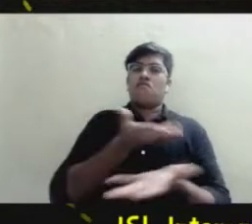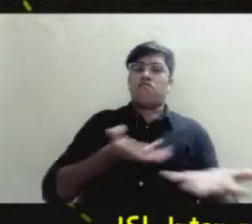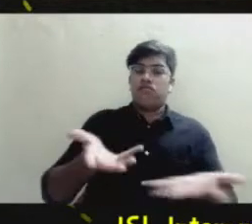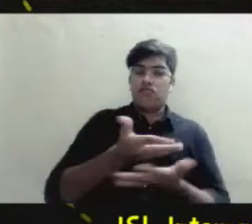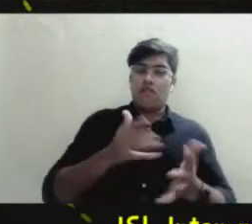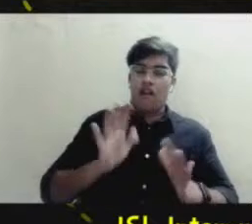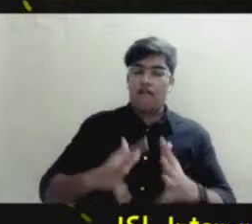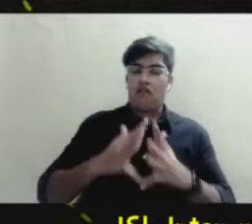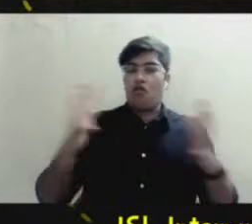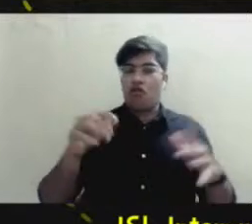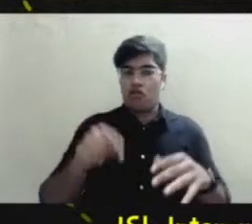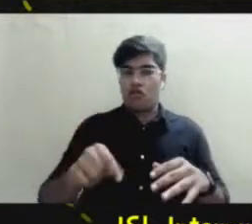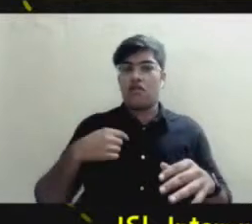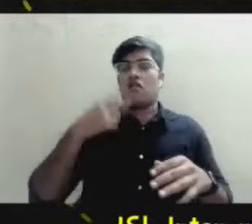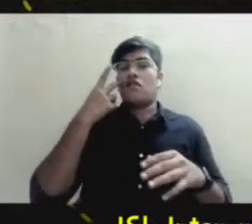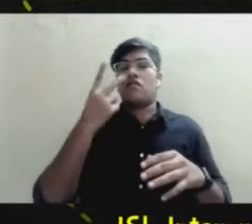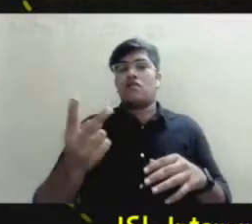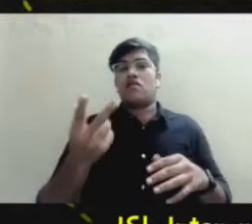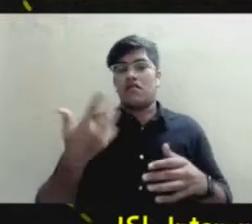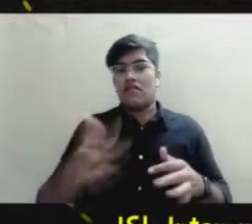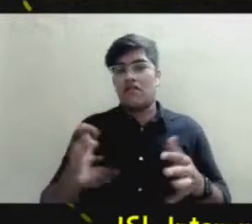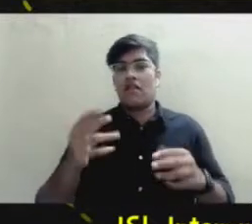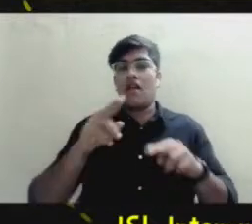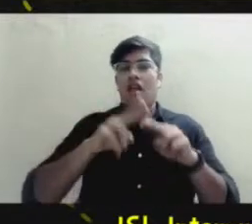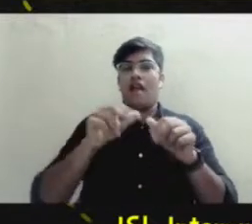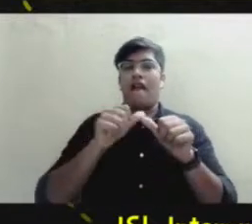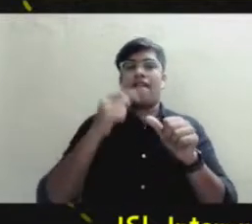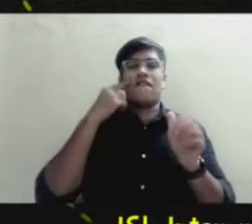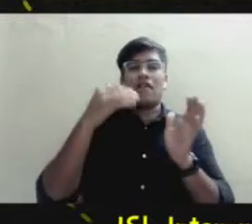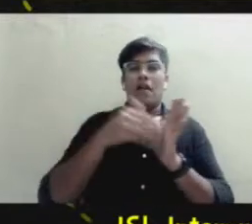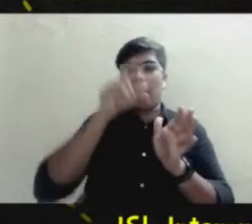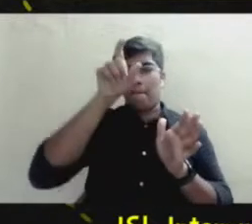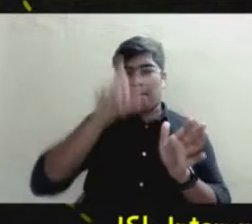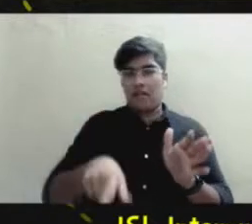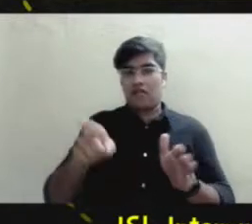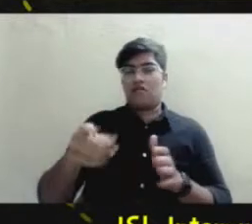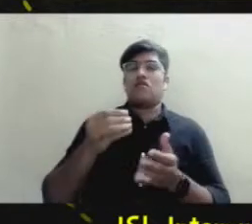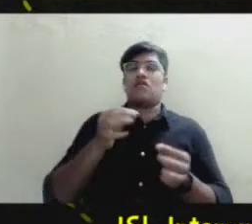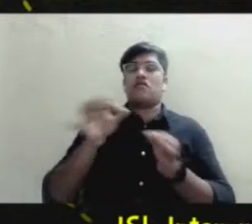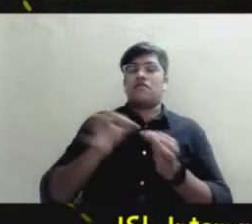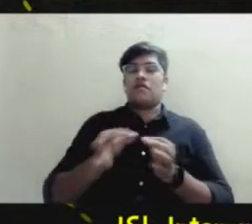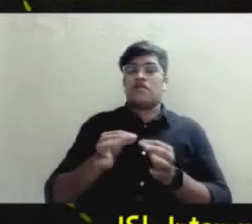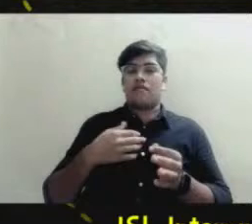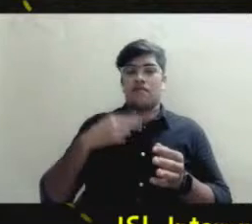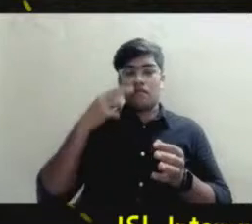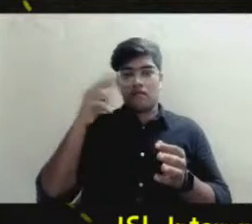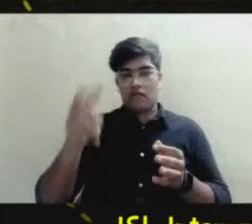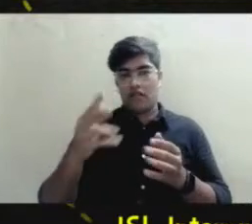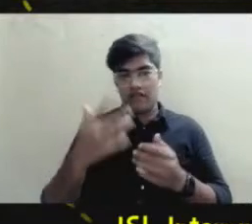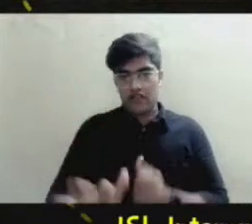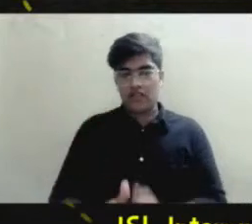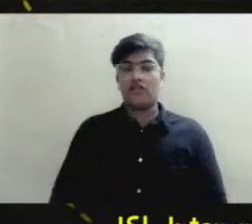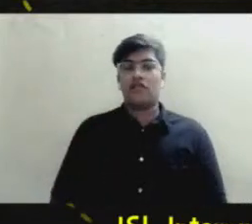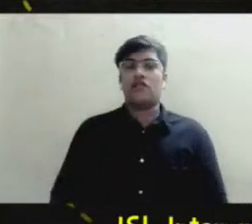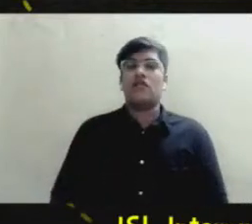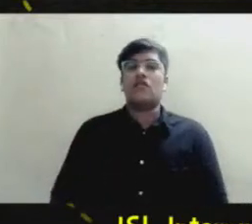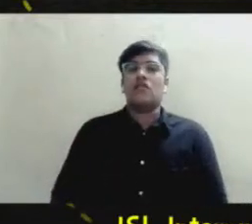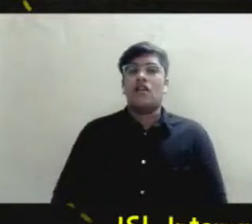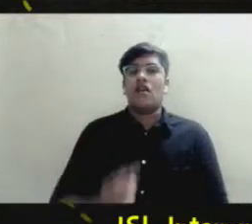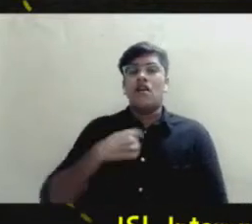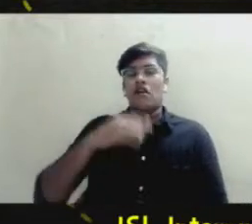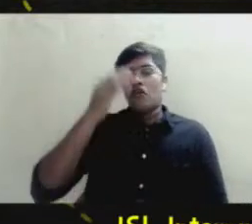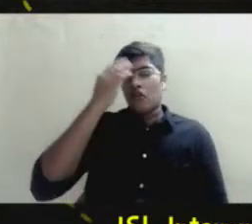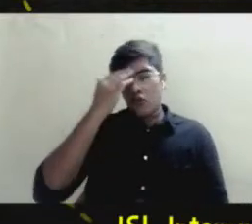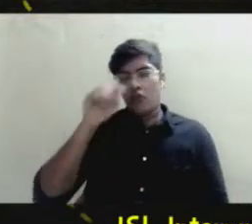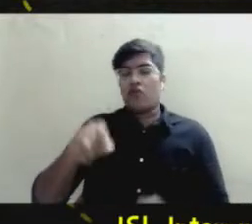seen Faiz Sahab in Allahabad, I'd heard him recite, and I knew that this is a